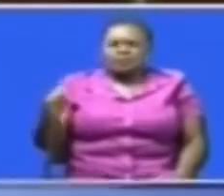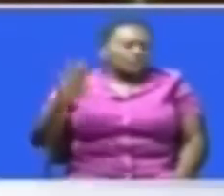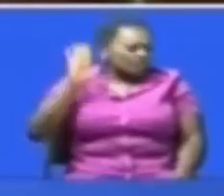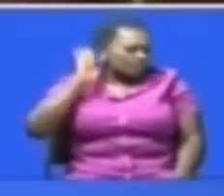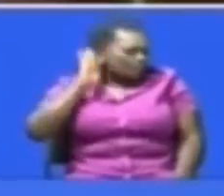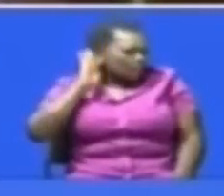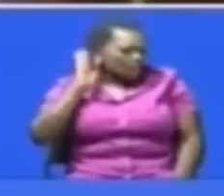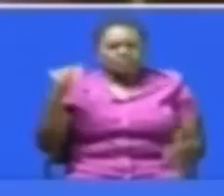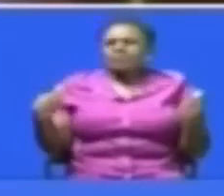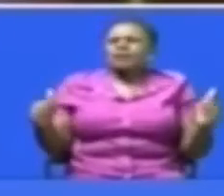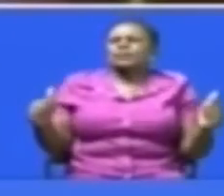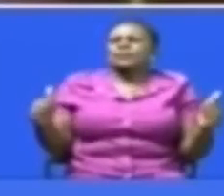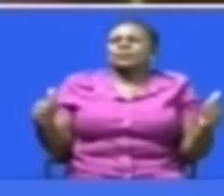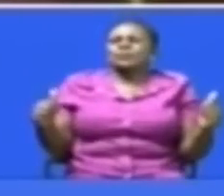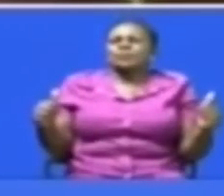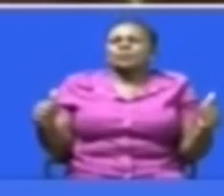sikia